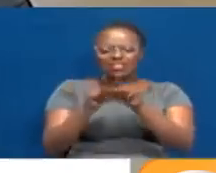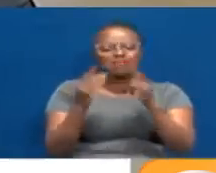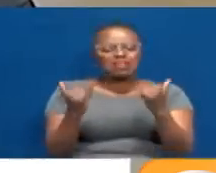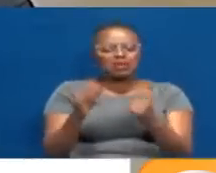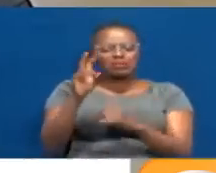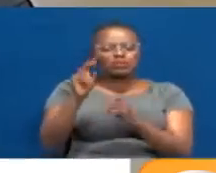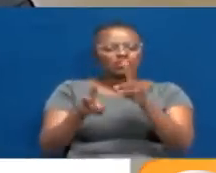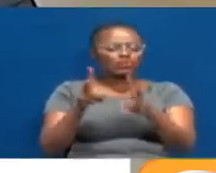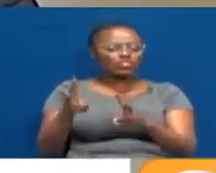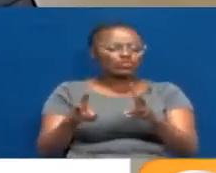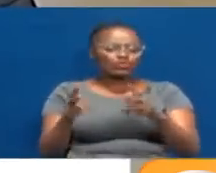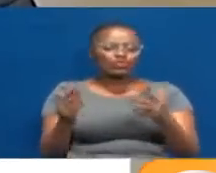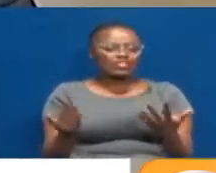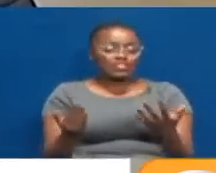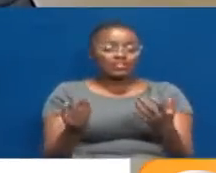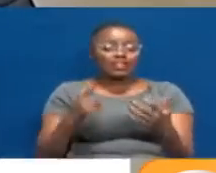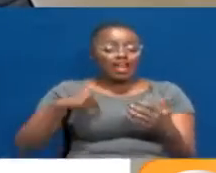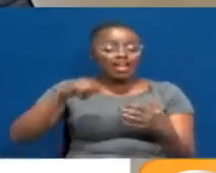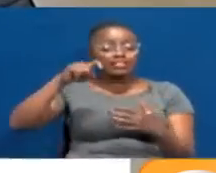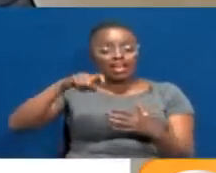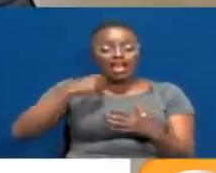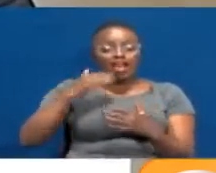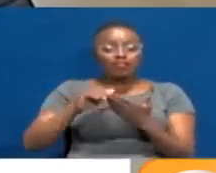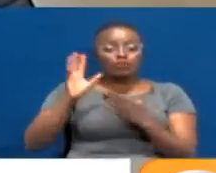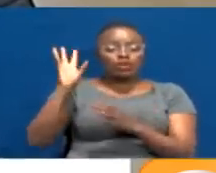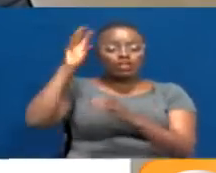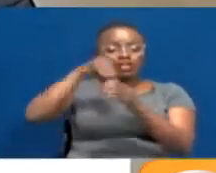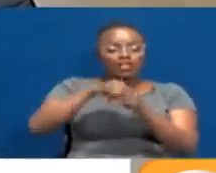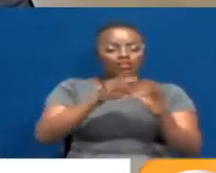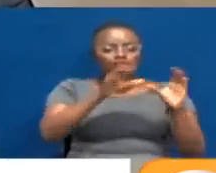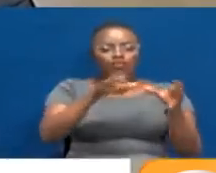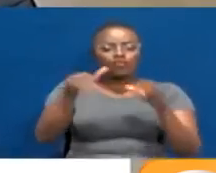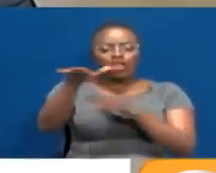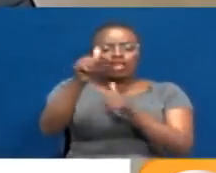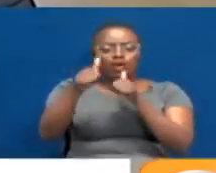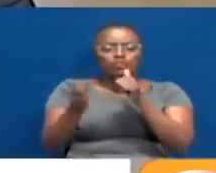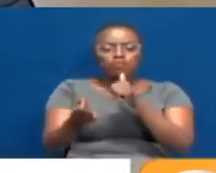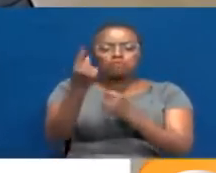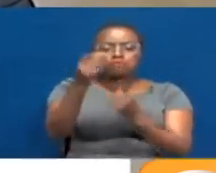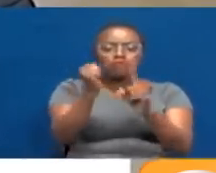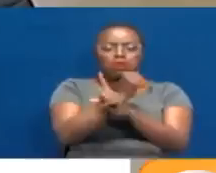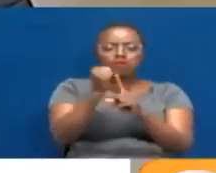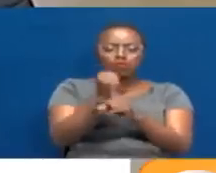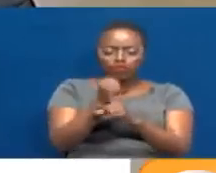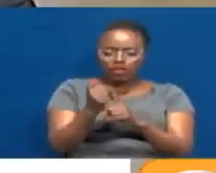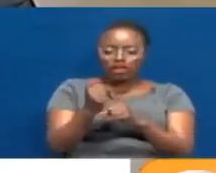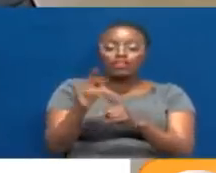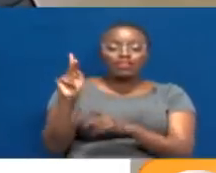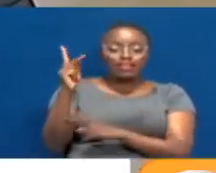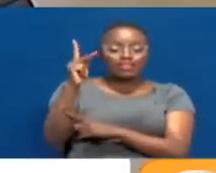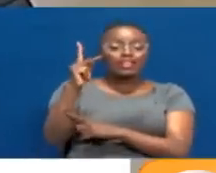now in 2022. Shouldn't we have a more inclusive classification of hotspots driven by real Kenyan